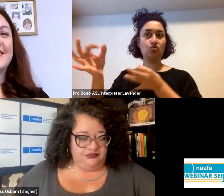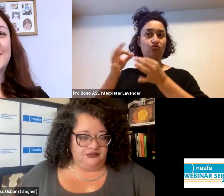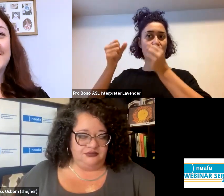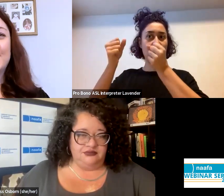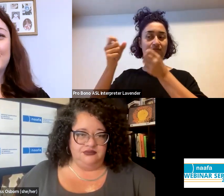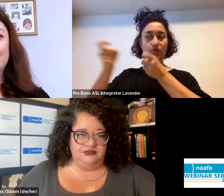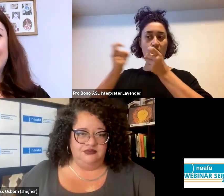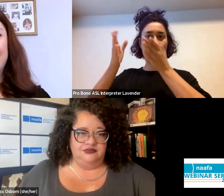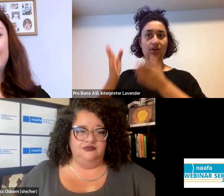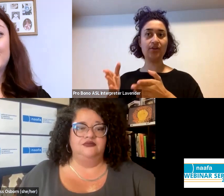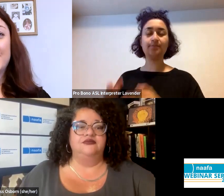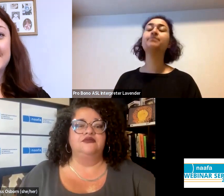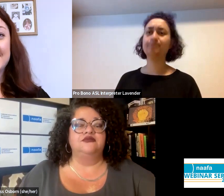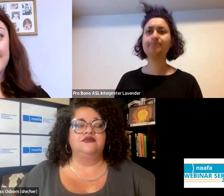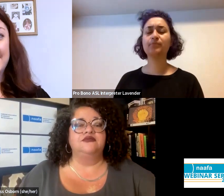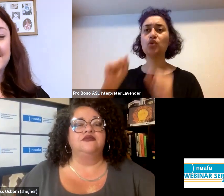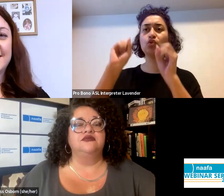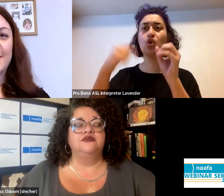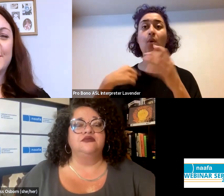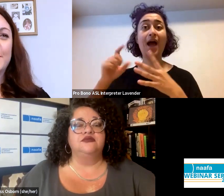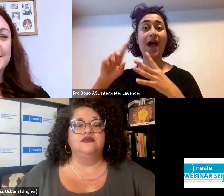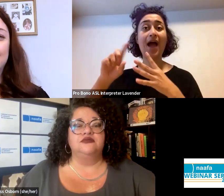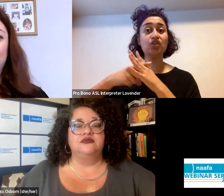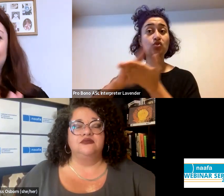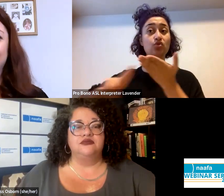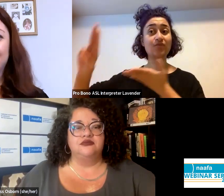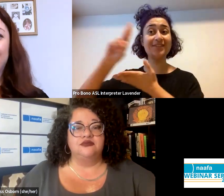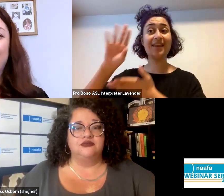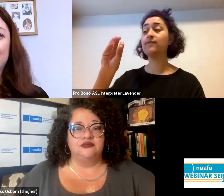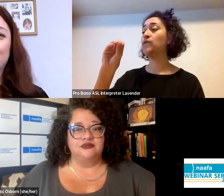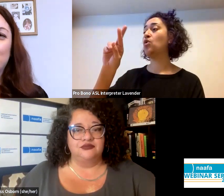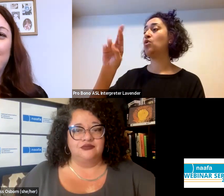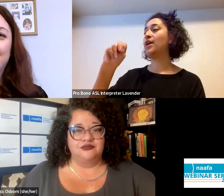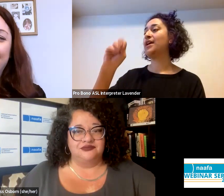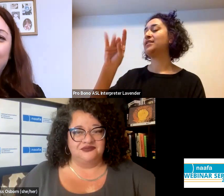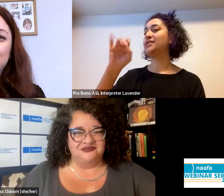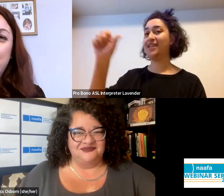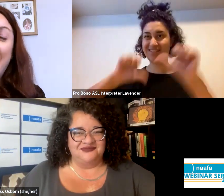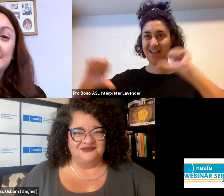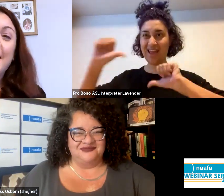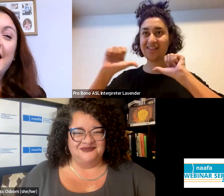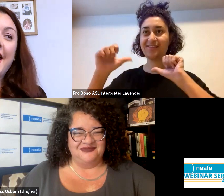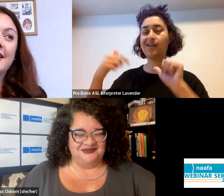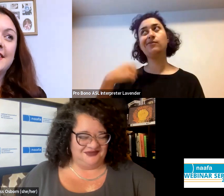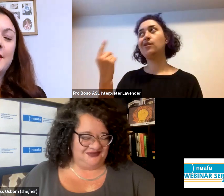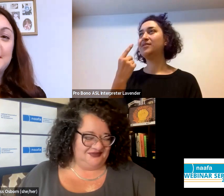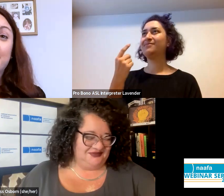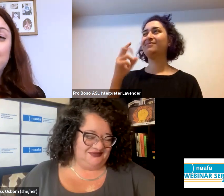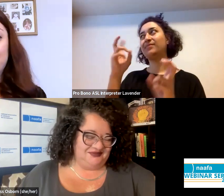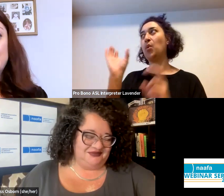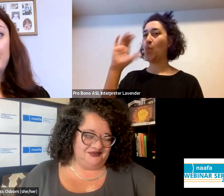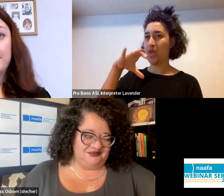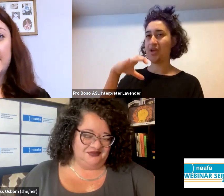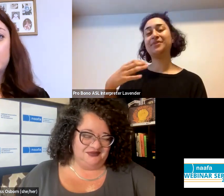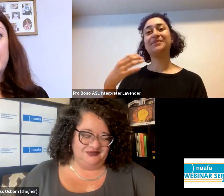So I started university in forensic science. I've always been kind of weird in that respect. And it was after